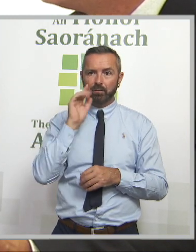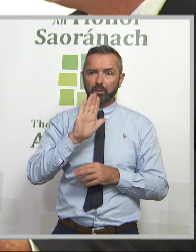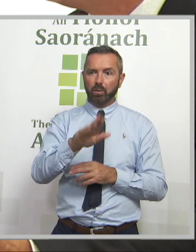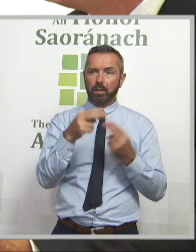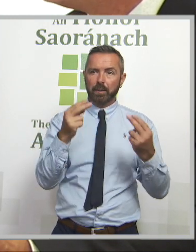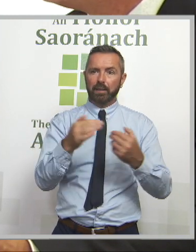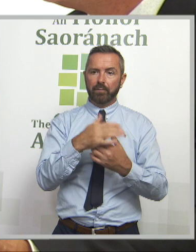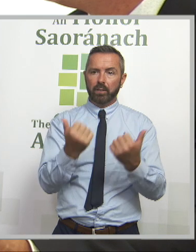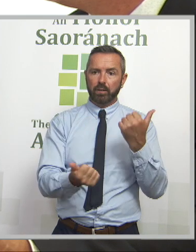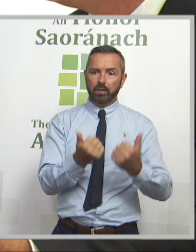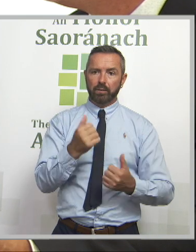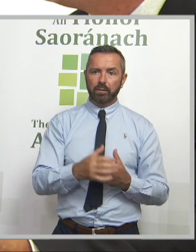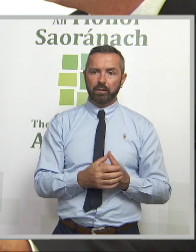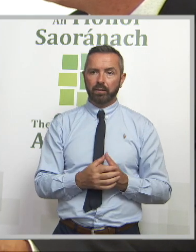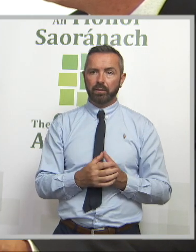to court?